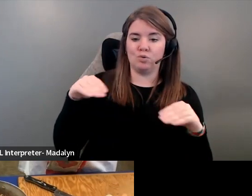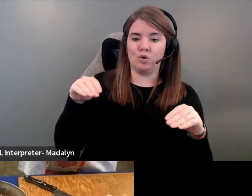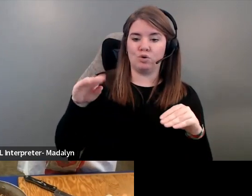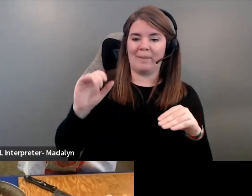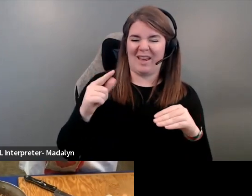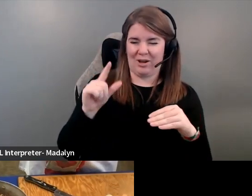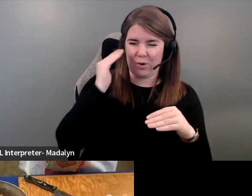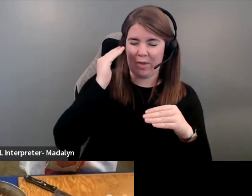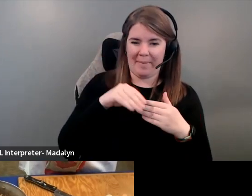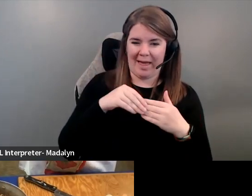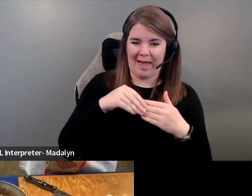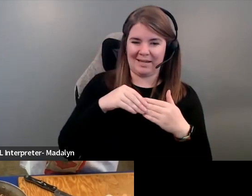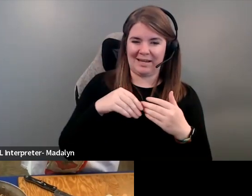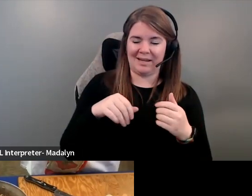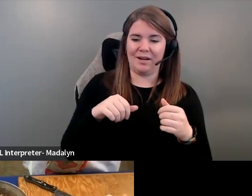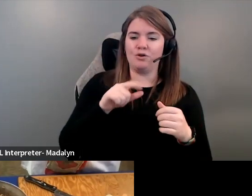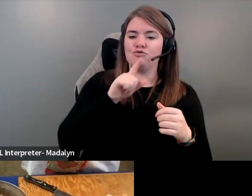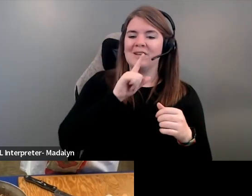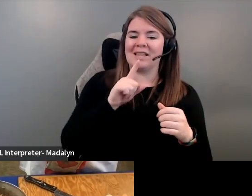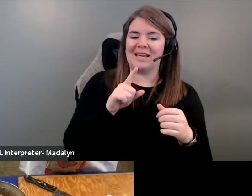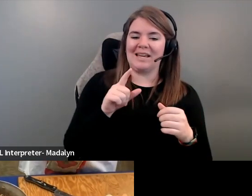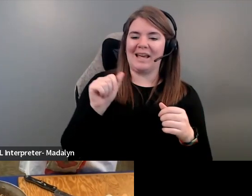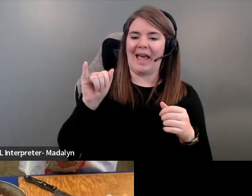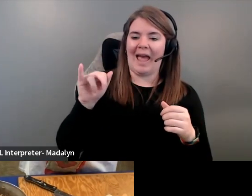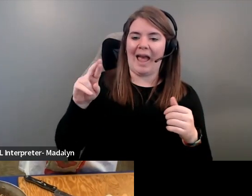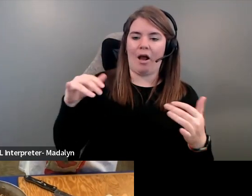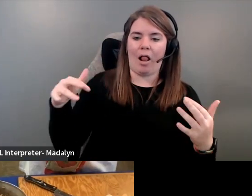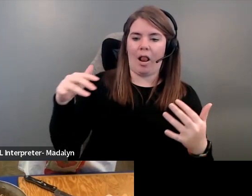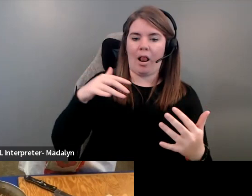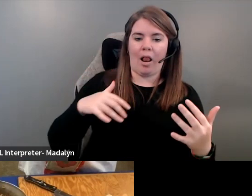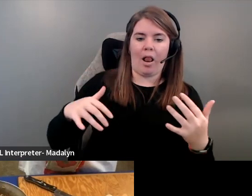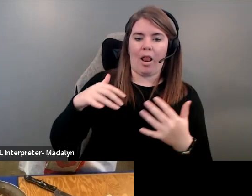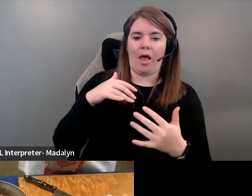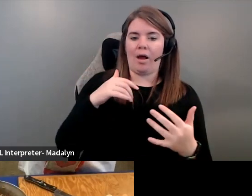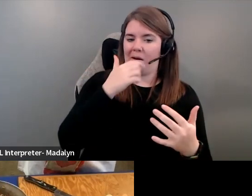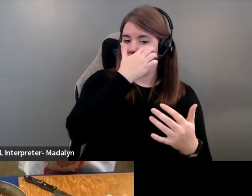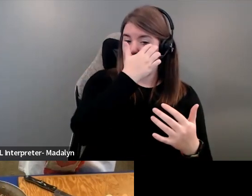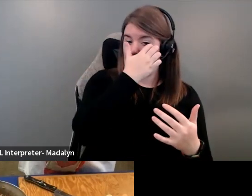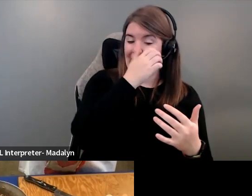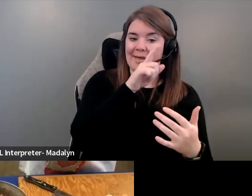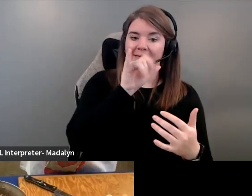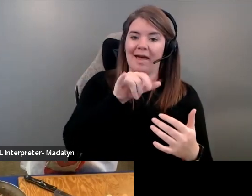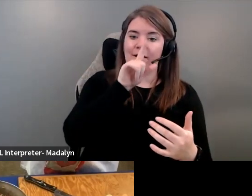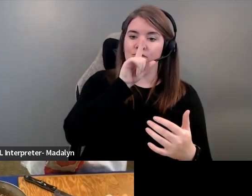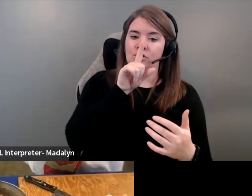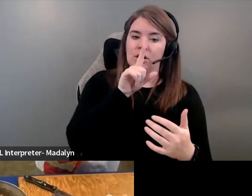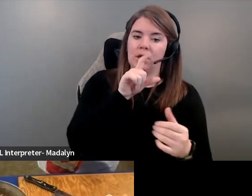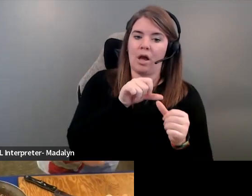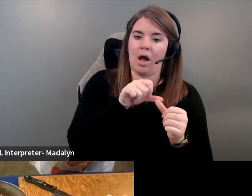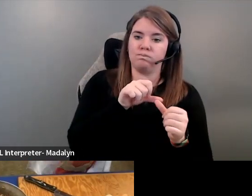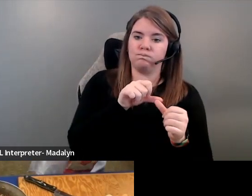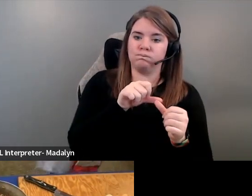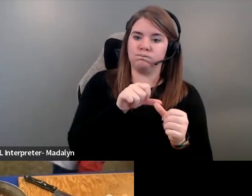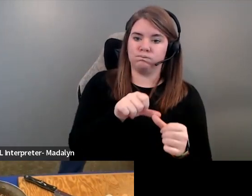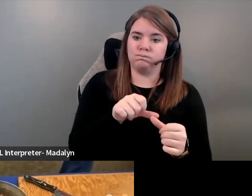bags, there's air that surrounds the plastic bag of the bread, and that really makes them last longer. I